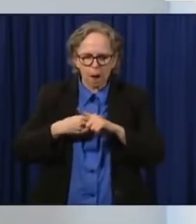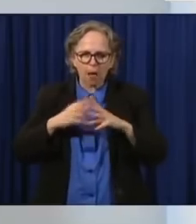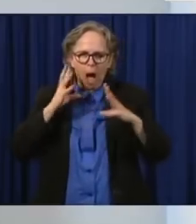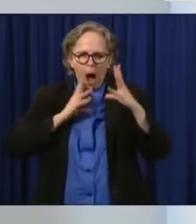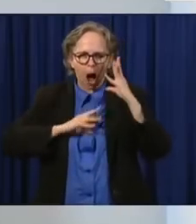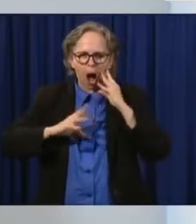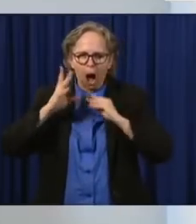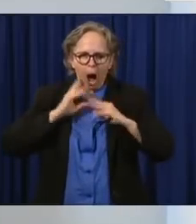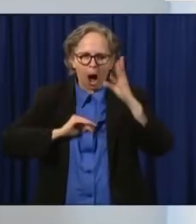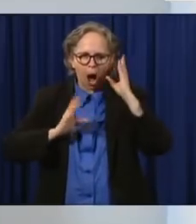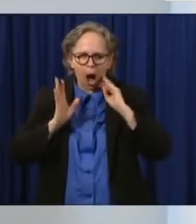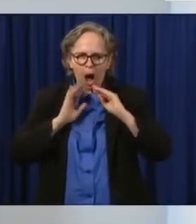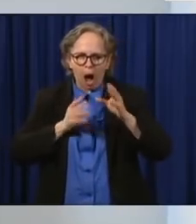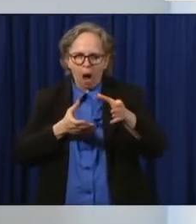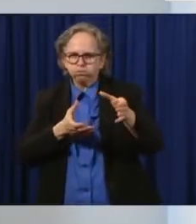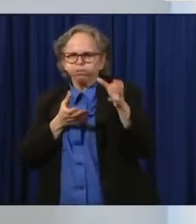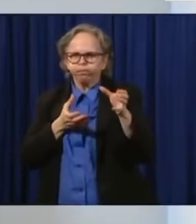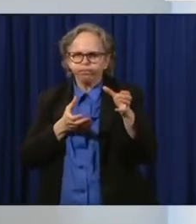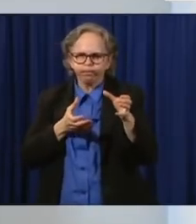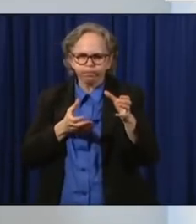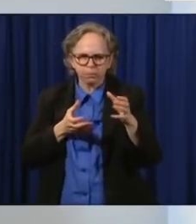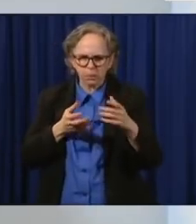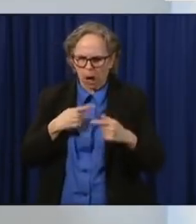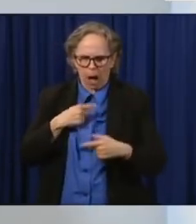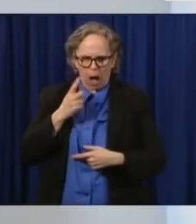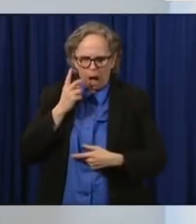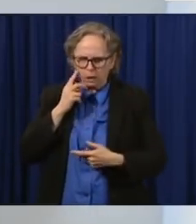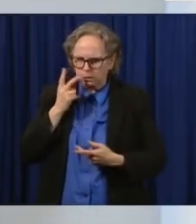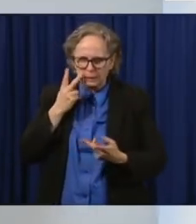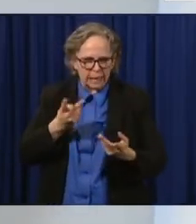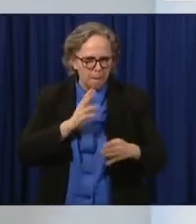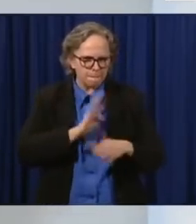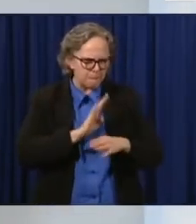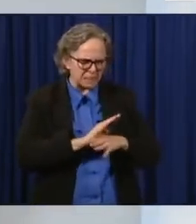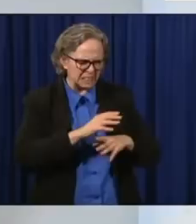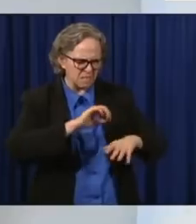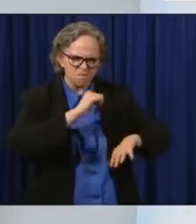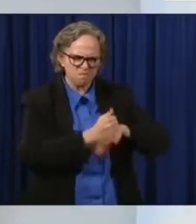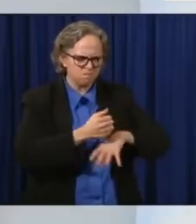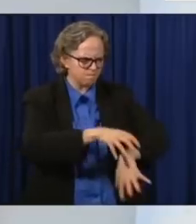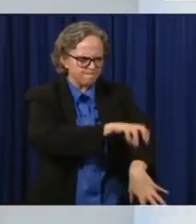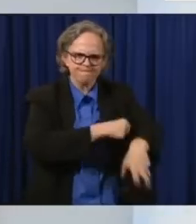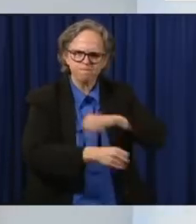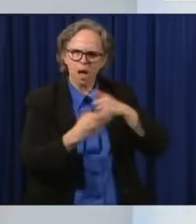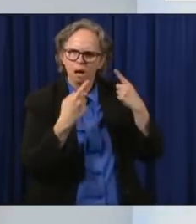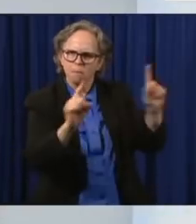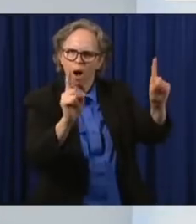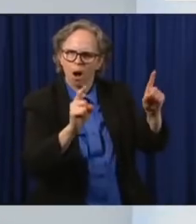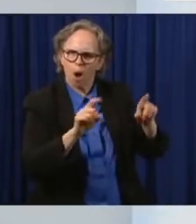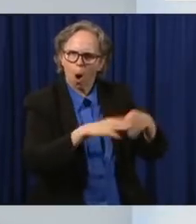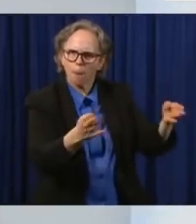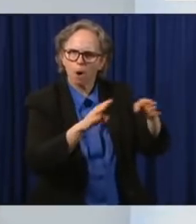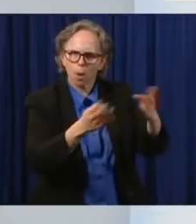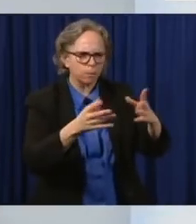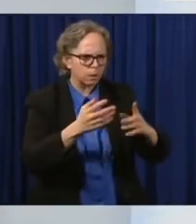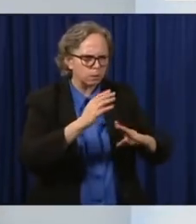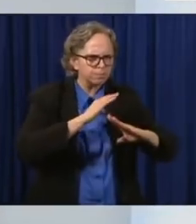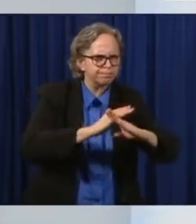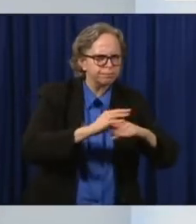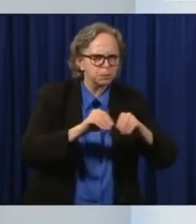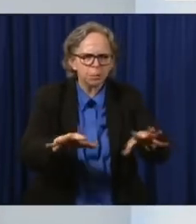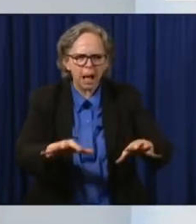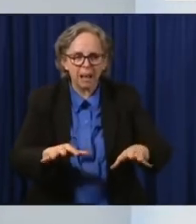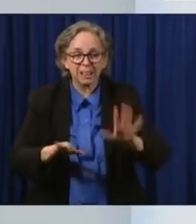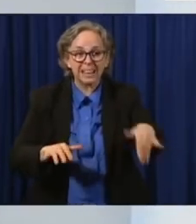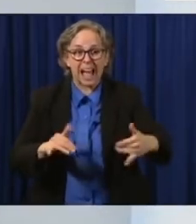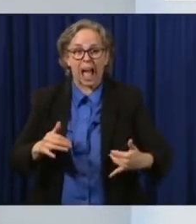they have been able to successfully do so without having spreads in the workplace. And so now that you have that experience